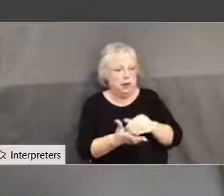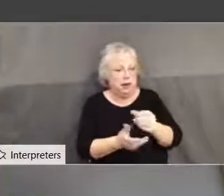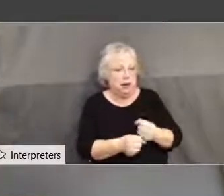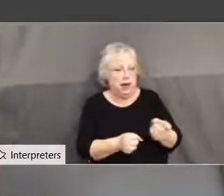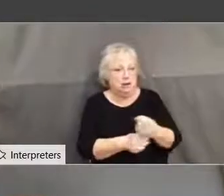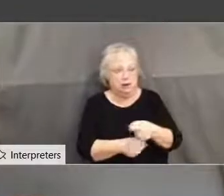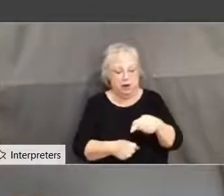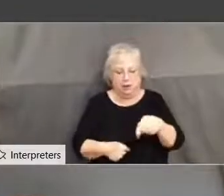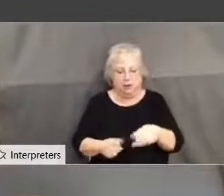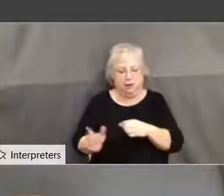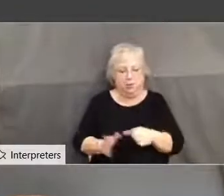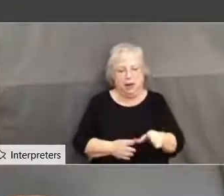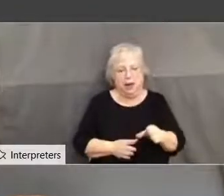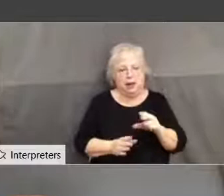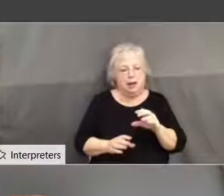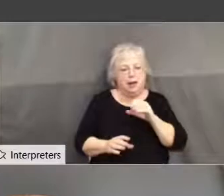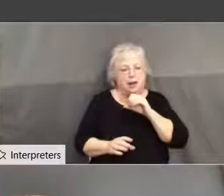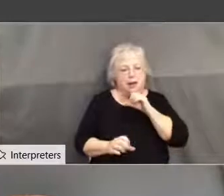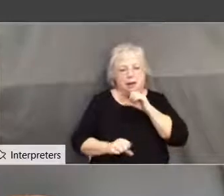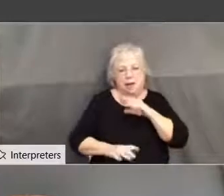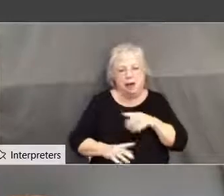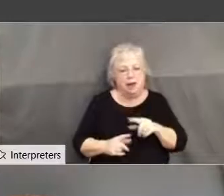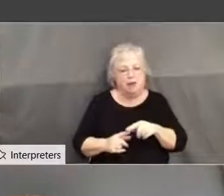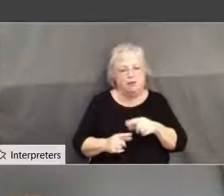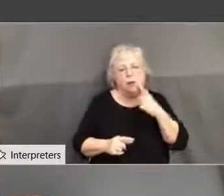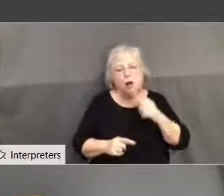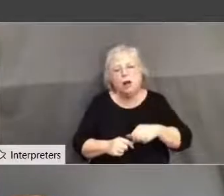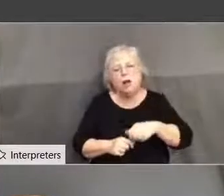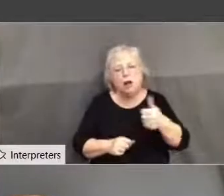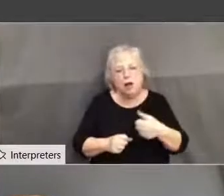anything for another year to help make our